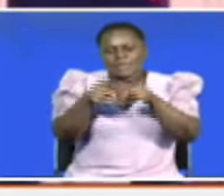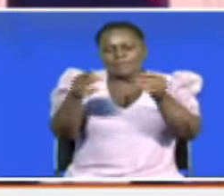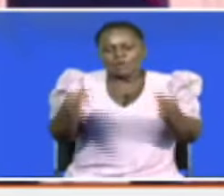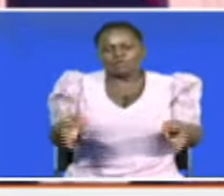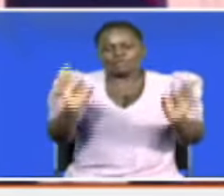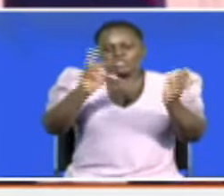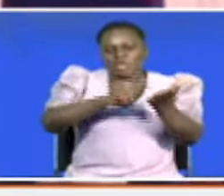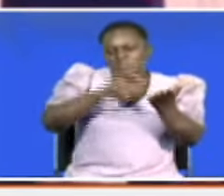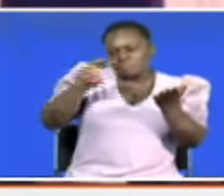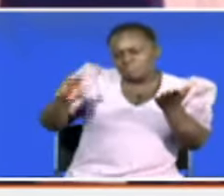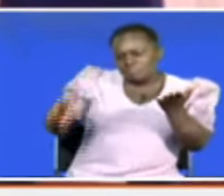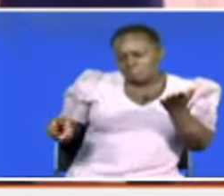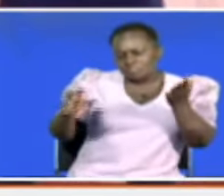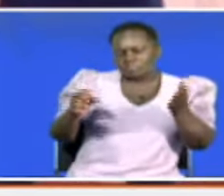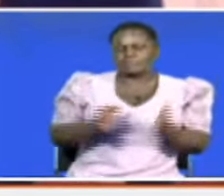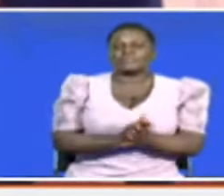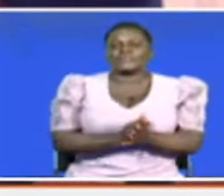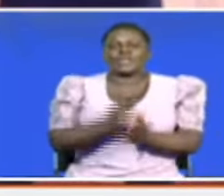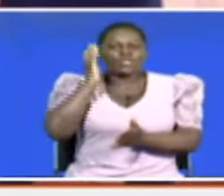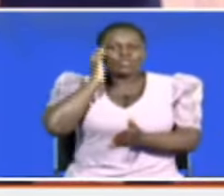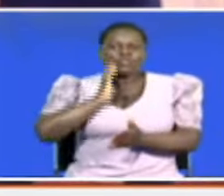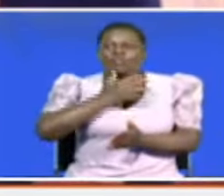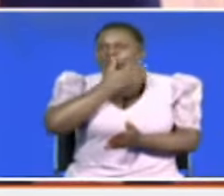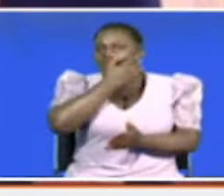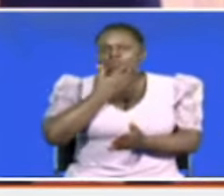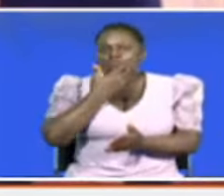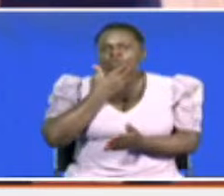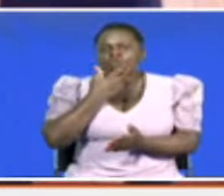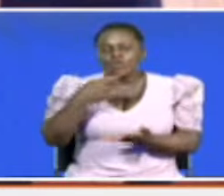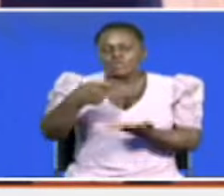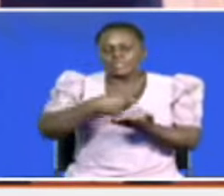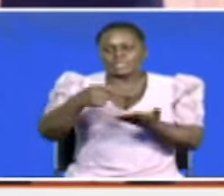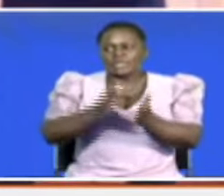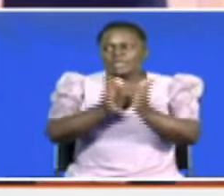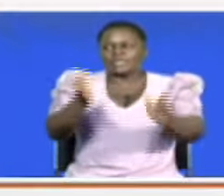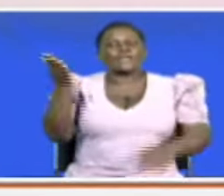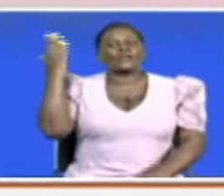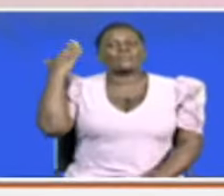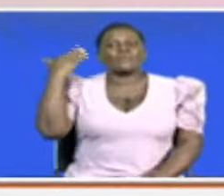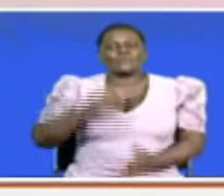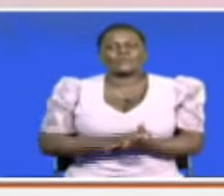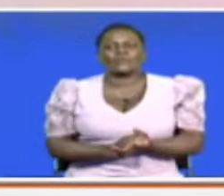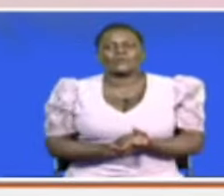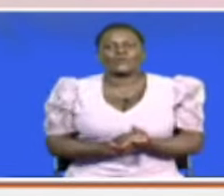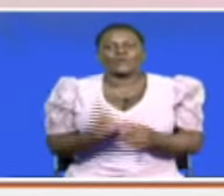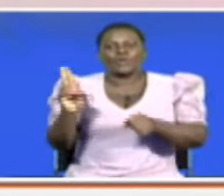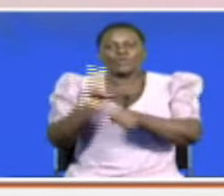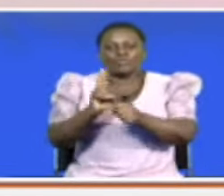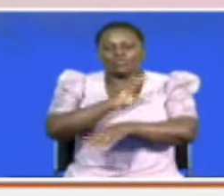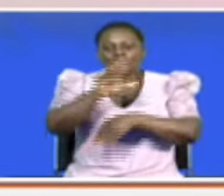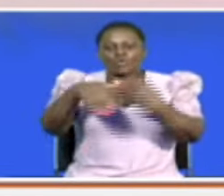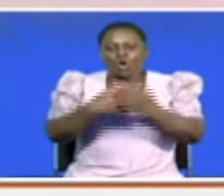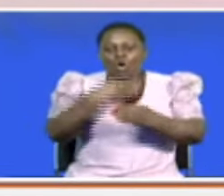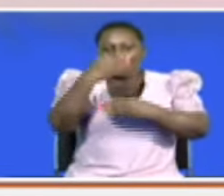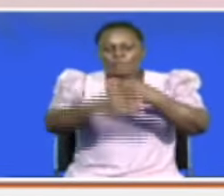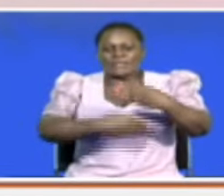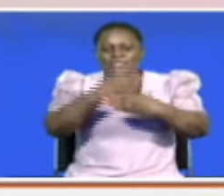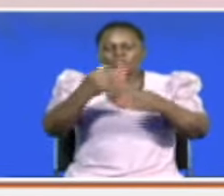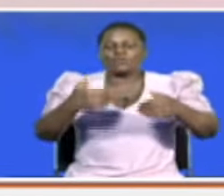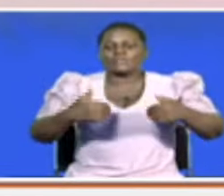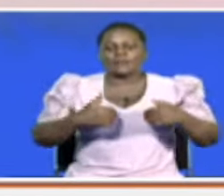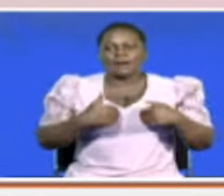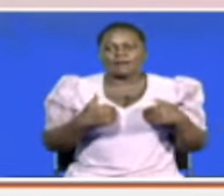officially steps down. Nyong'o was once the party's secretary general. We must use all tools at our